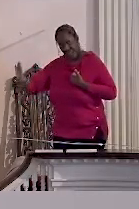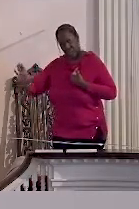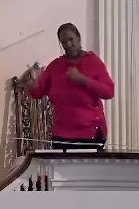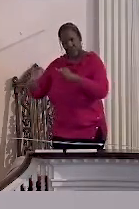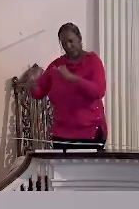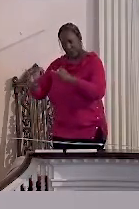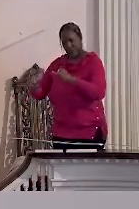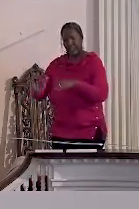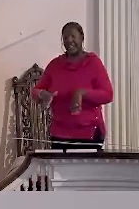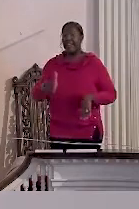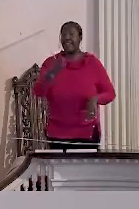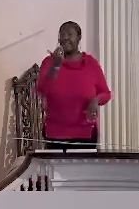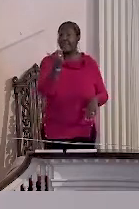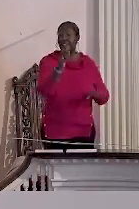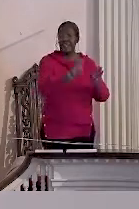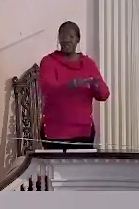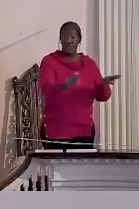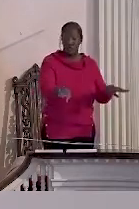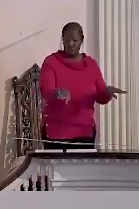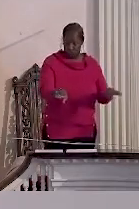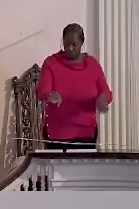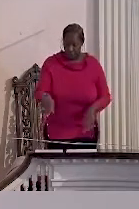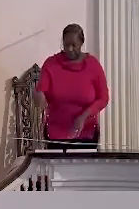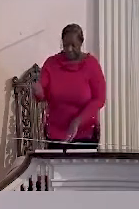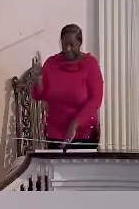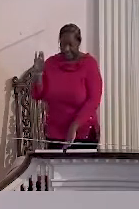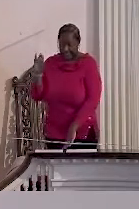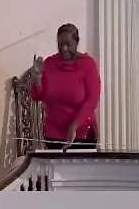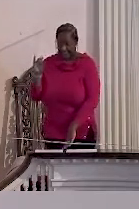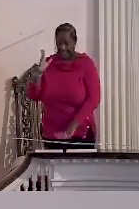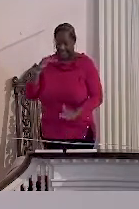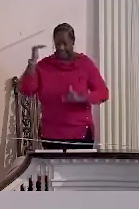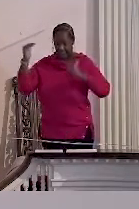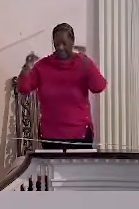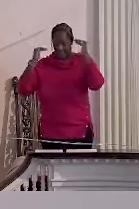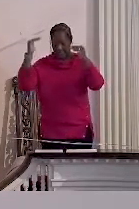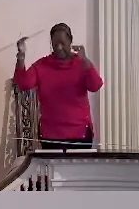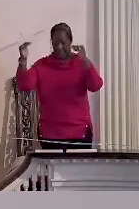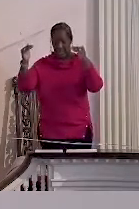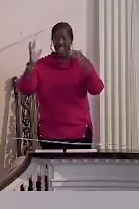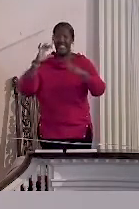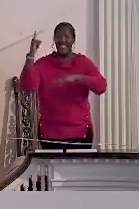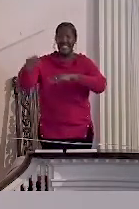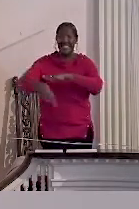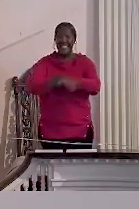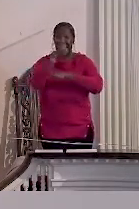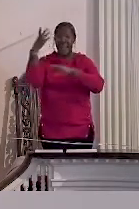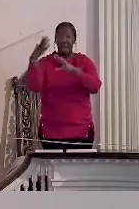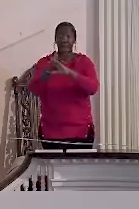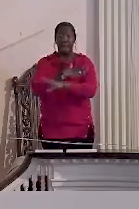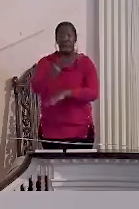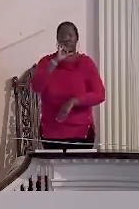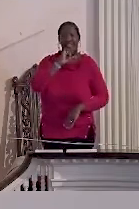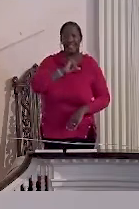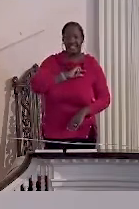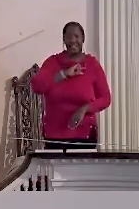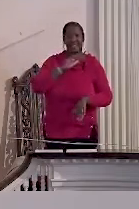and 70 adults the day before Thanksgiving on the sanctuary steps.